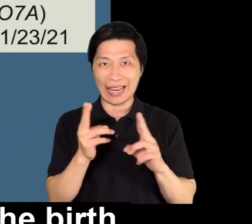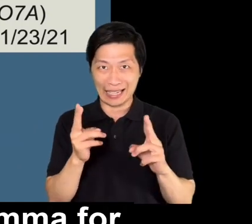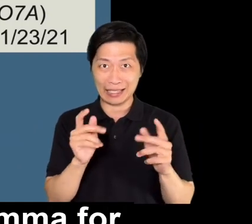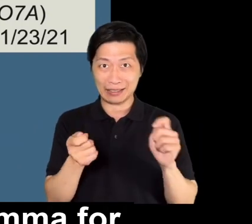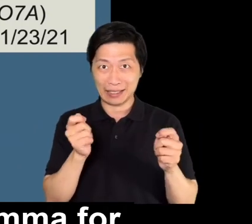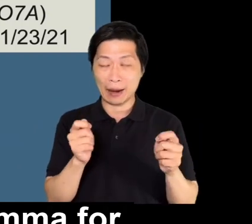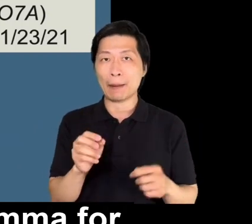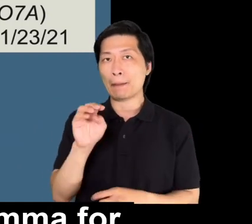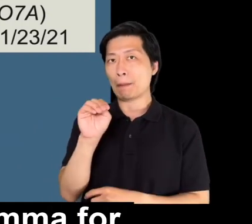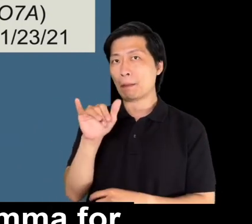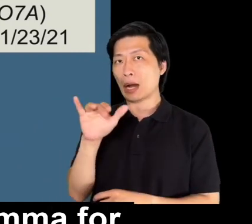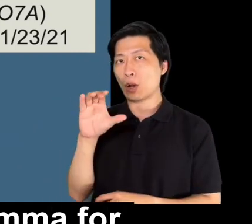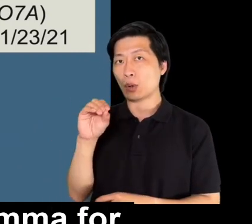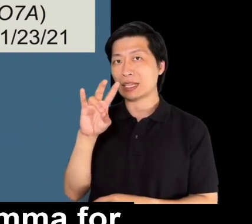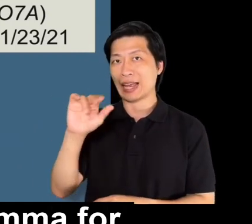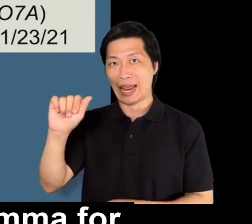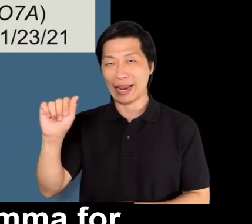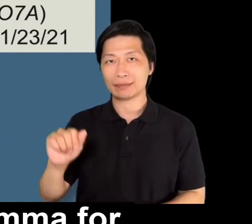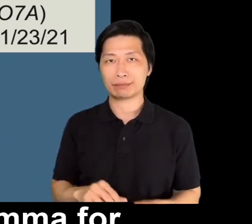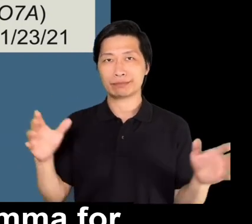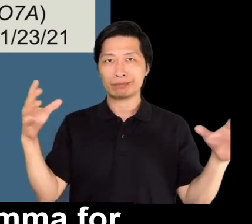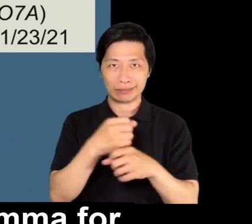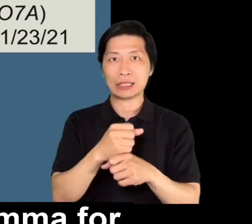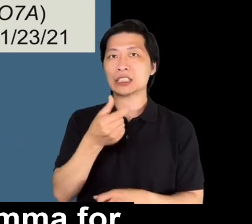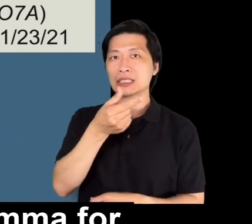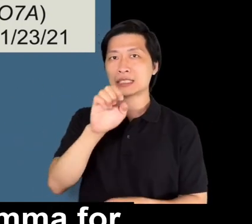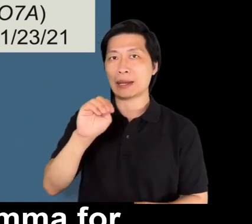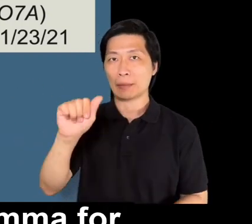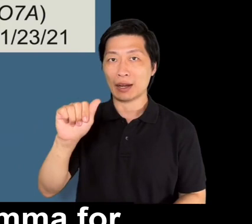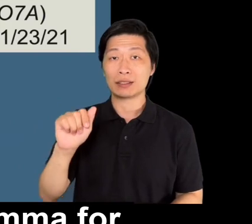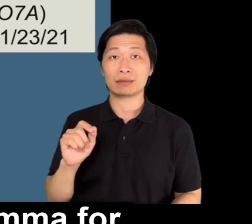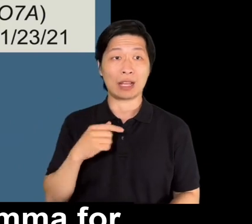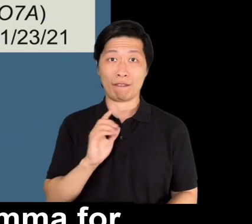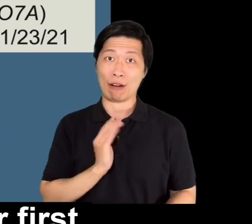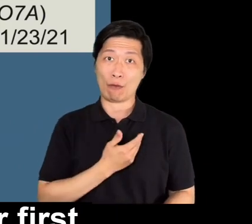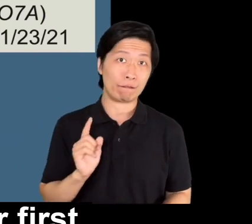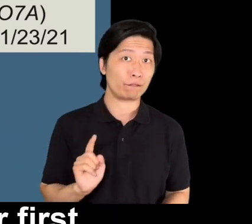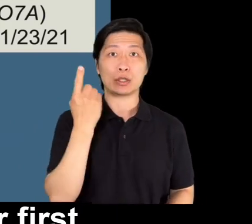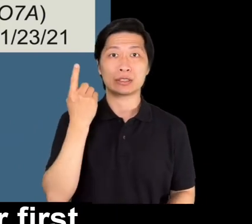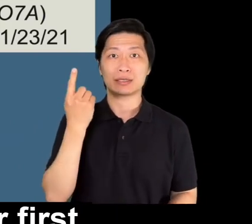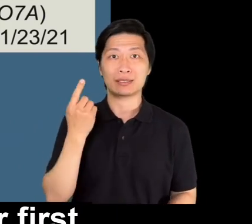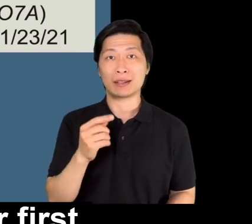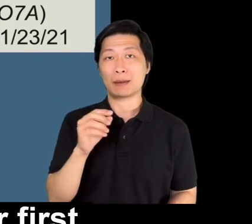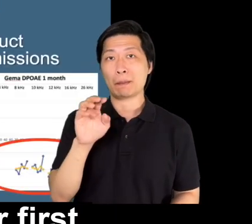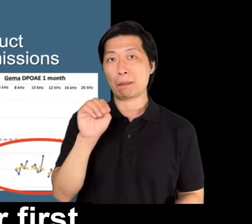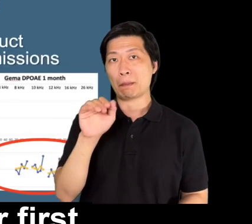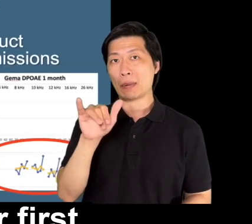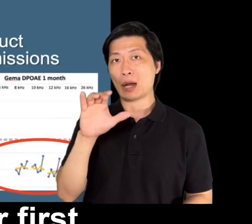MYO7A. And she is our first fully edited MYO7A infant.